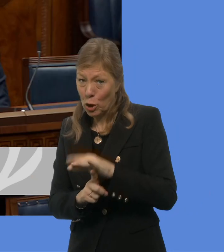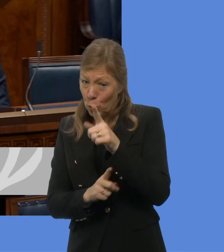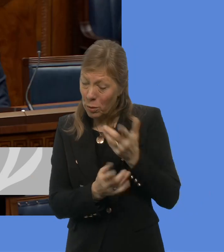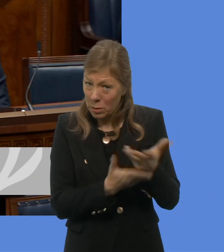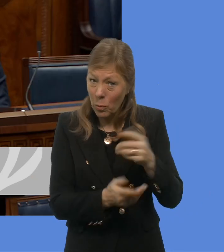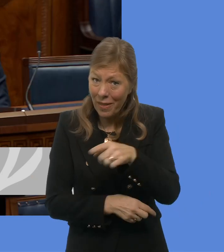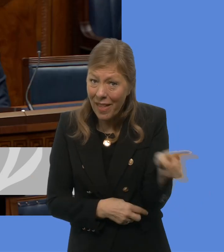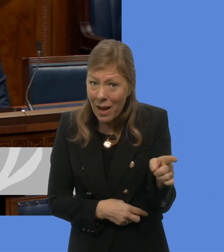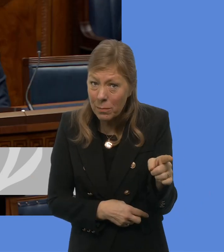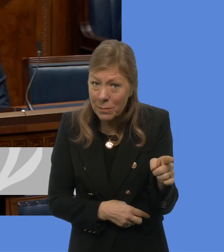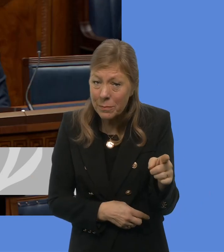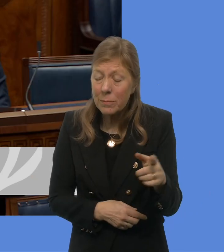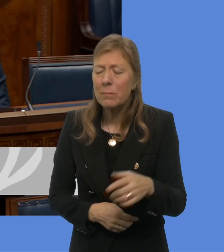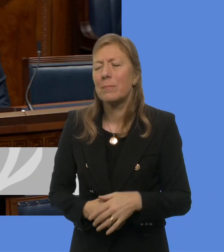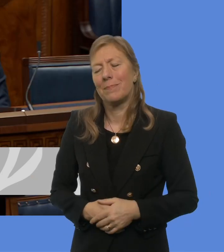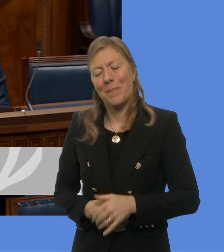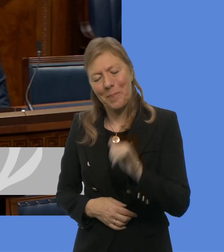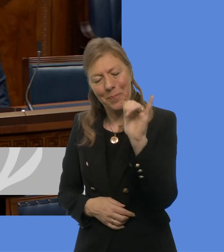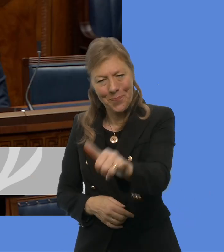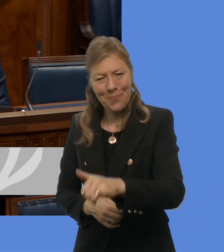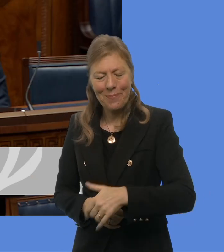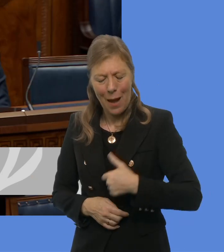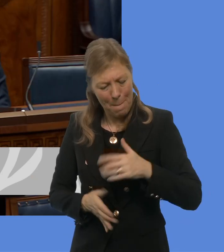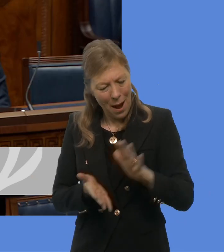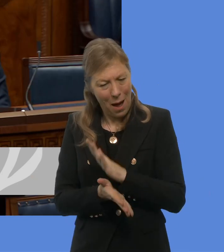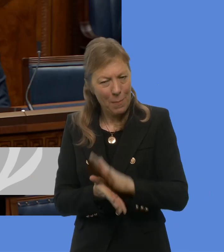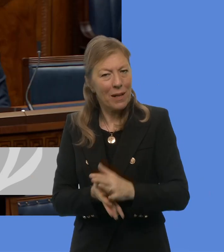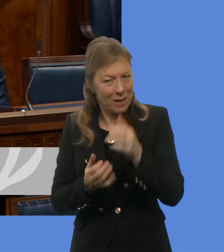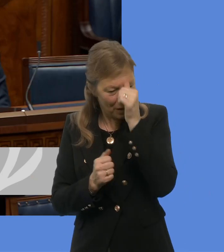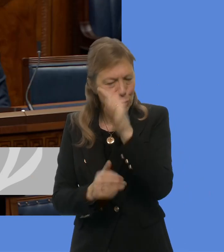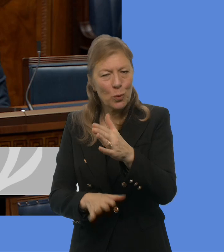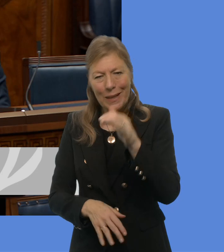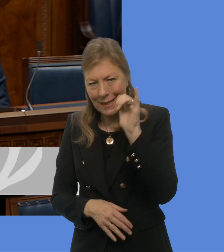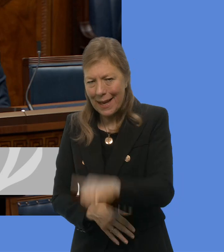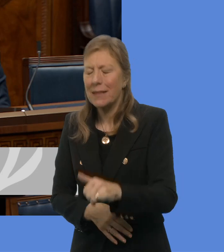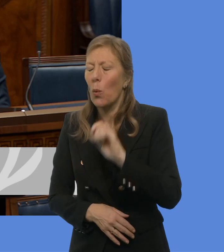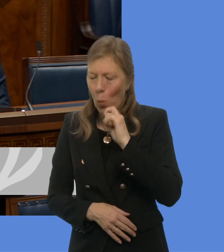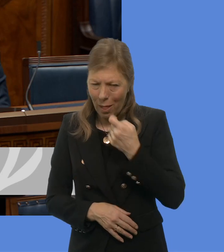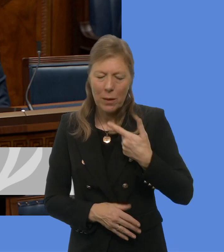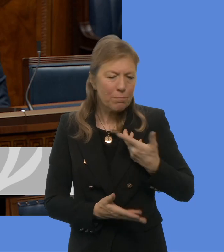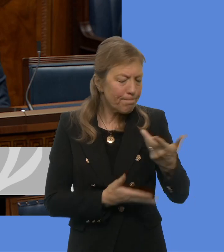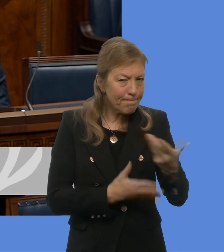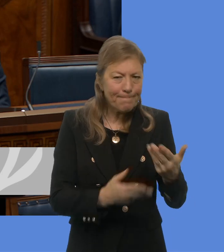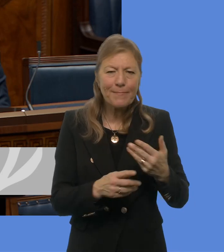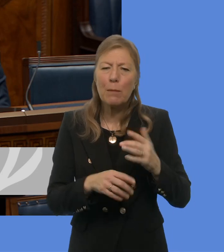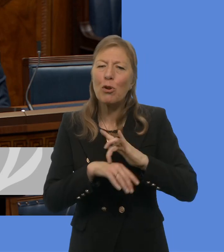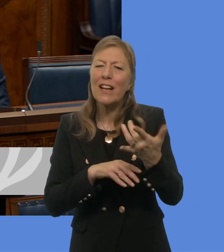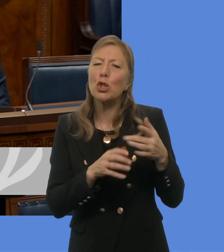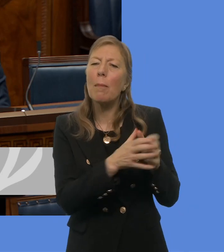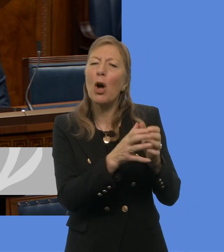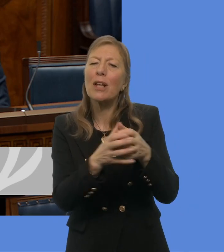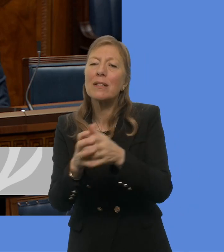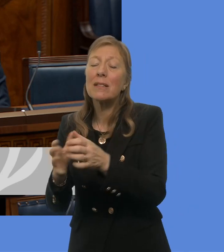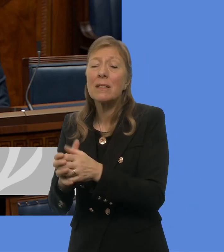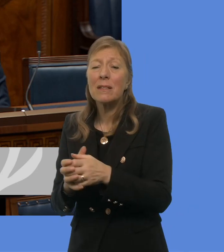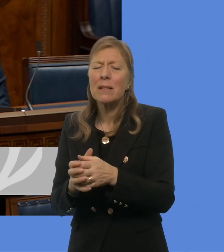confirm that they will be. And I think, to be fair to departmental officials, they were very professional in their